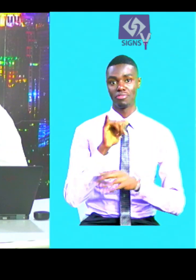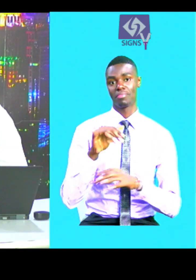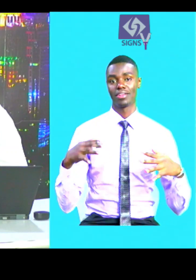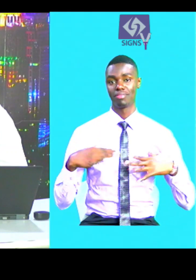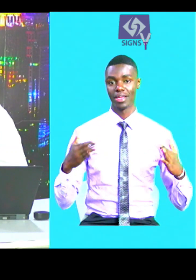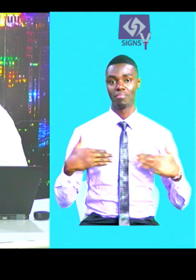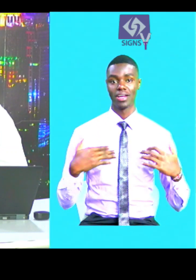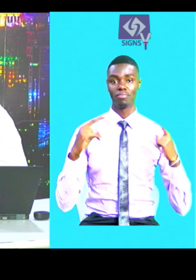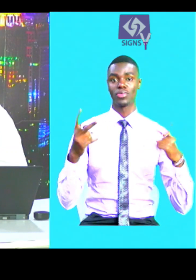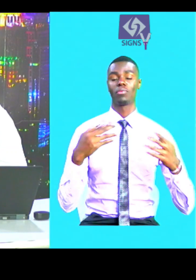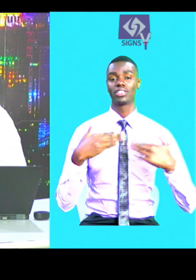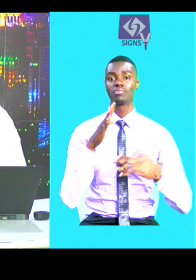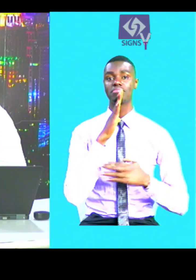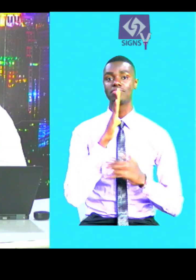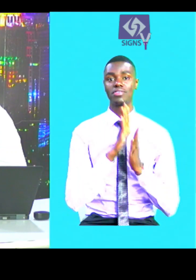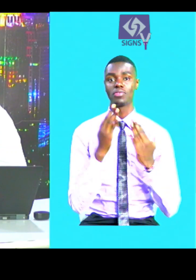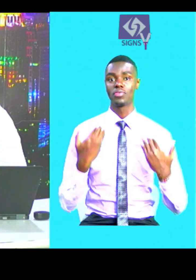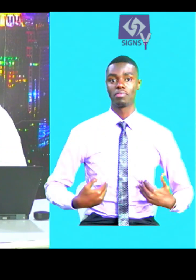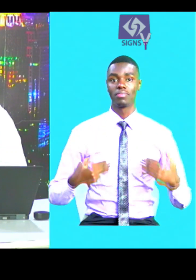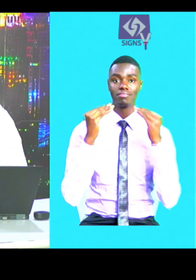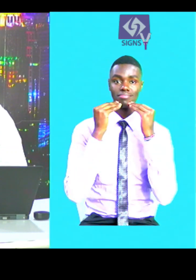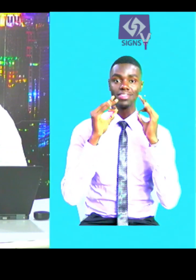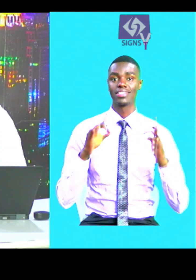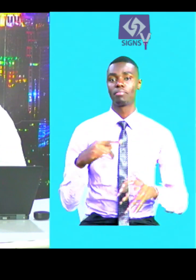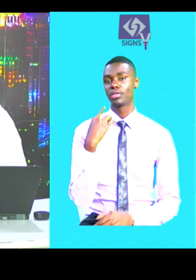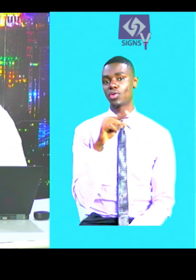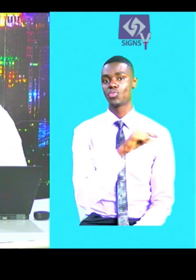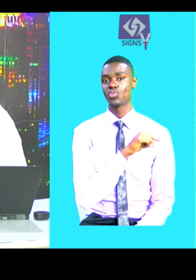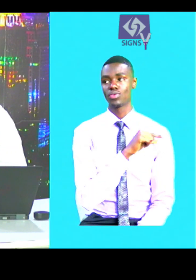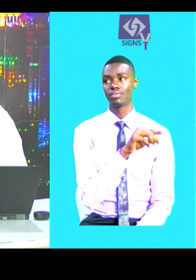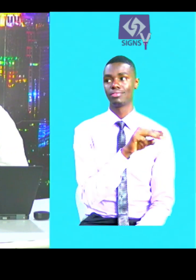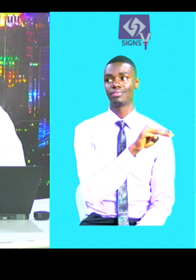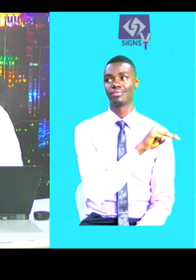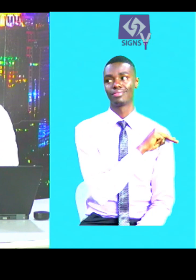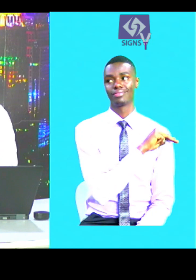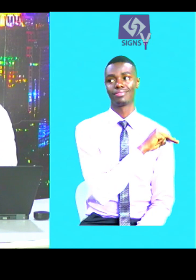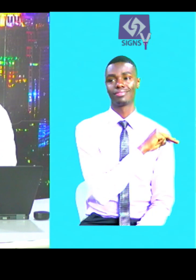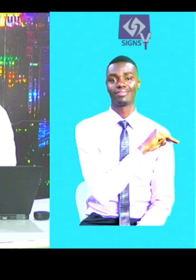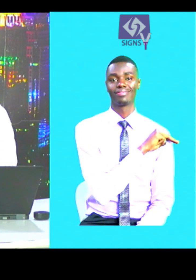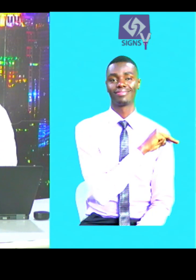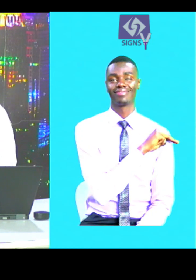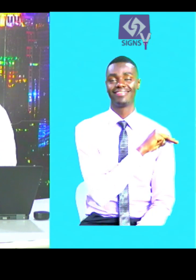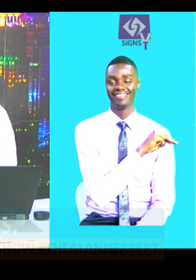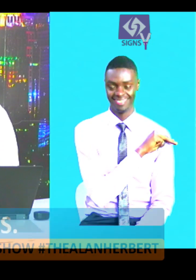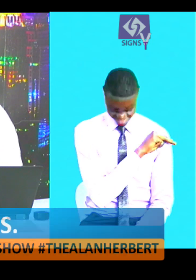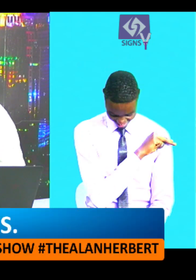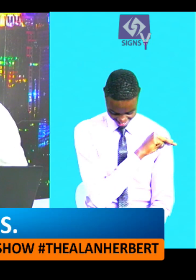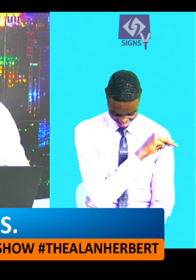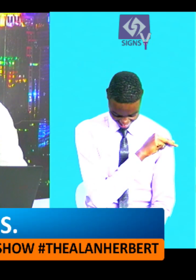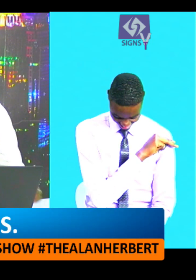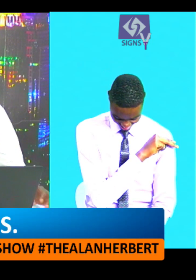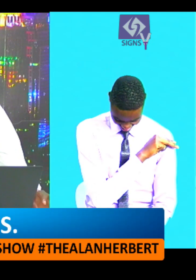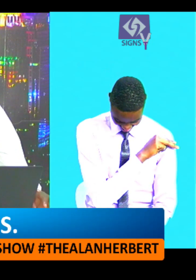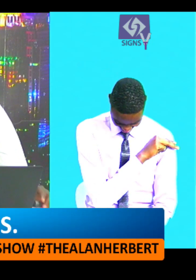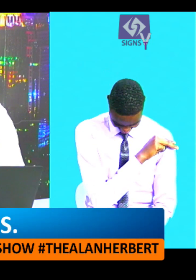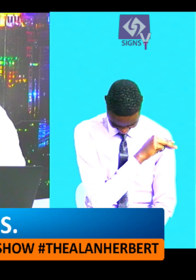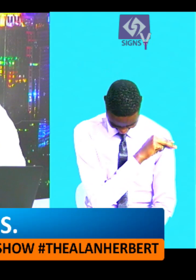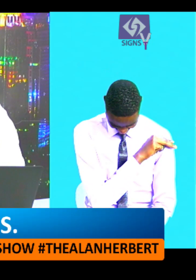still watching Science Breakfast with me, Alan Hubbard, and the sign language interpreter is Gideon Maina this